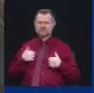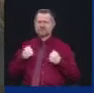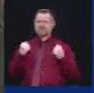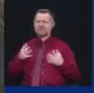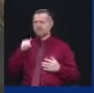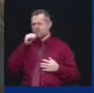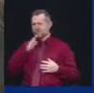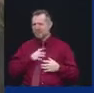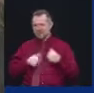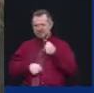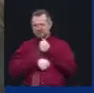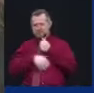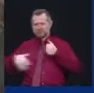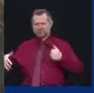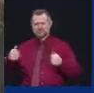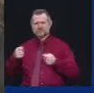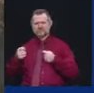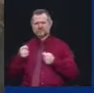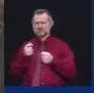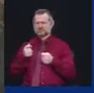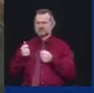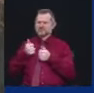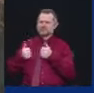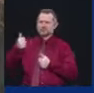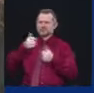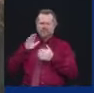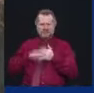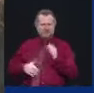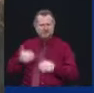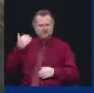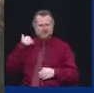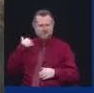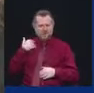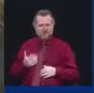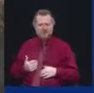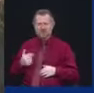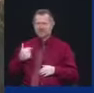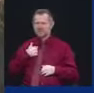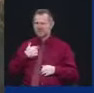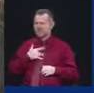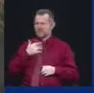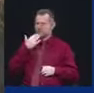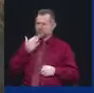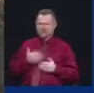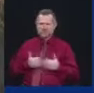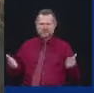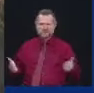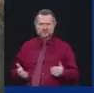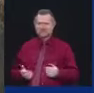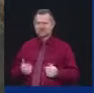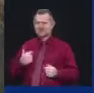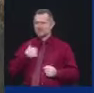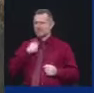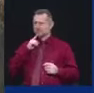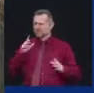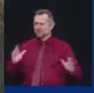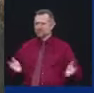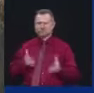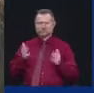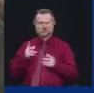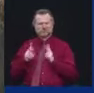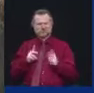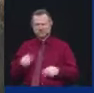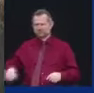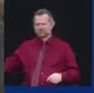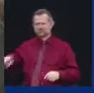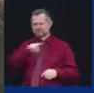senior positions than ever before. And I think that is a good thing. And I think we should encourage people to